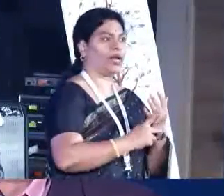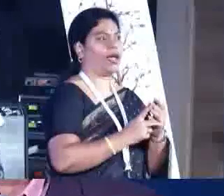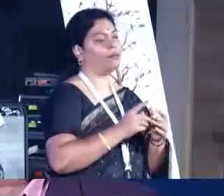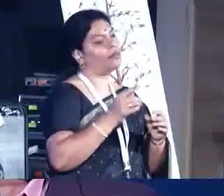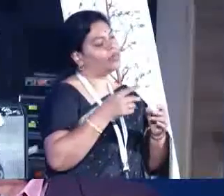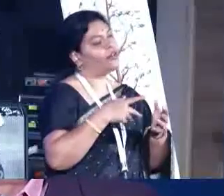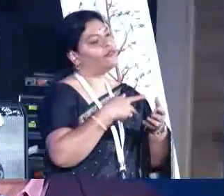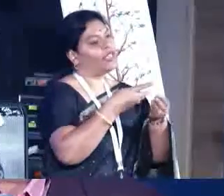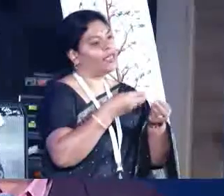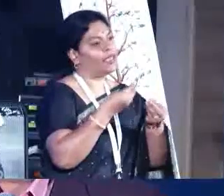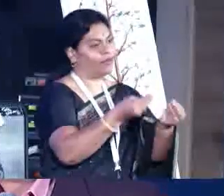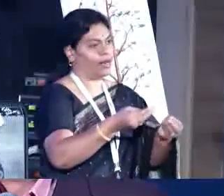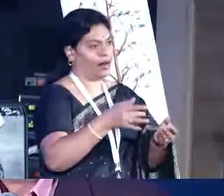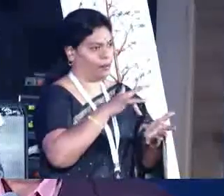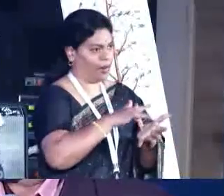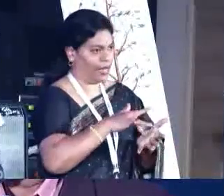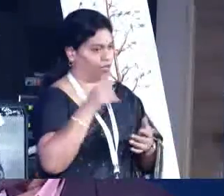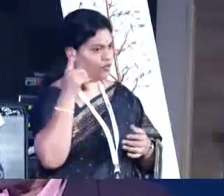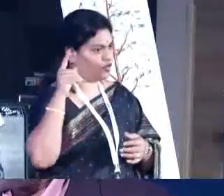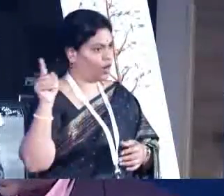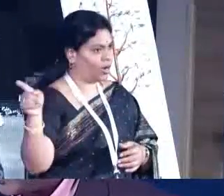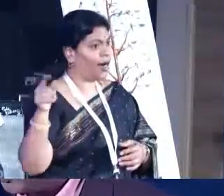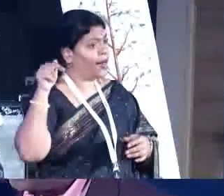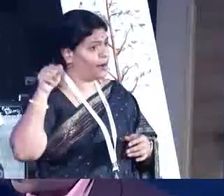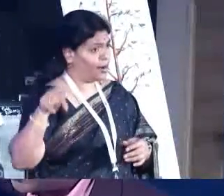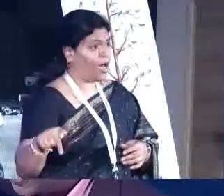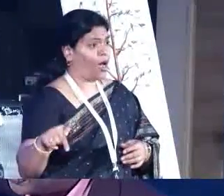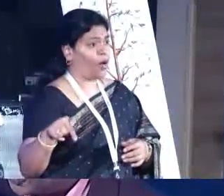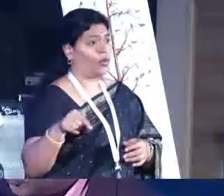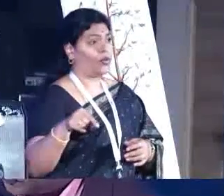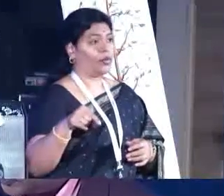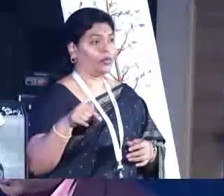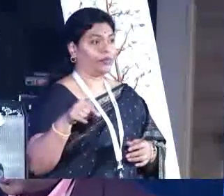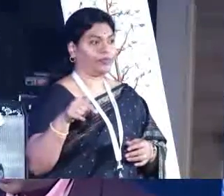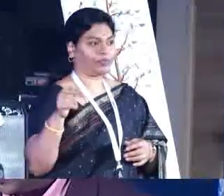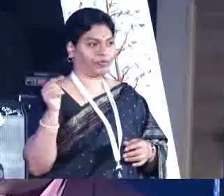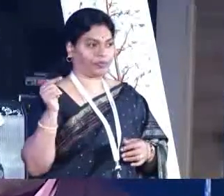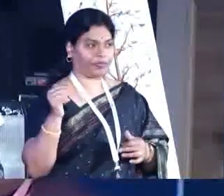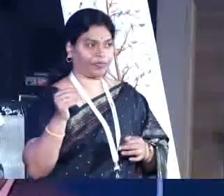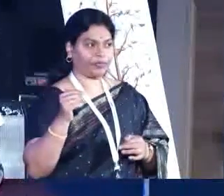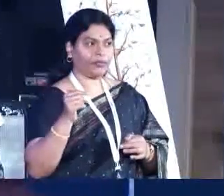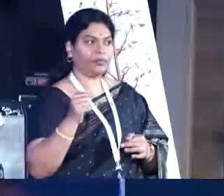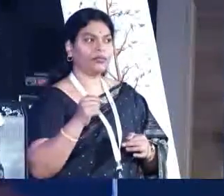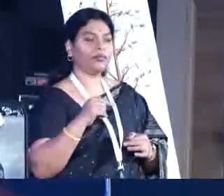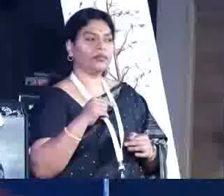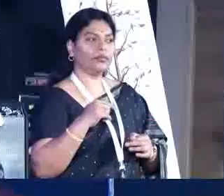for her, and she now identifies herself as